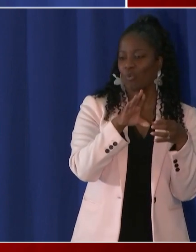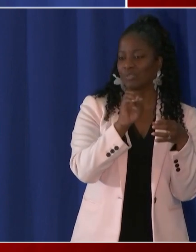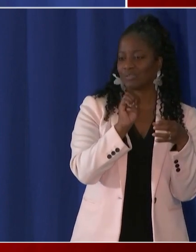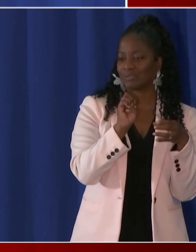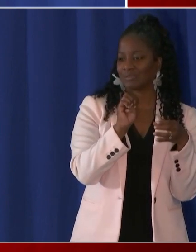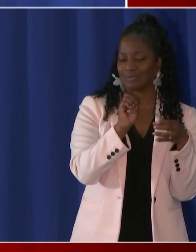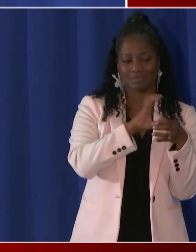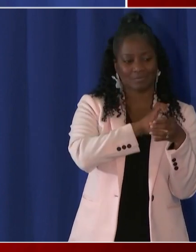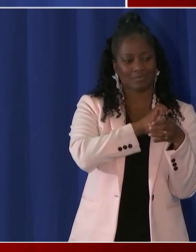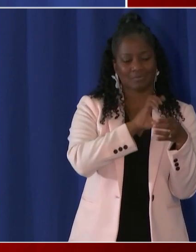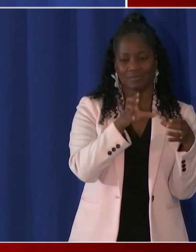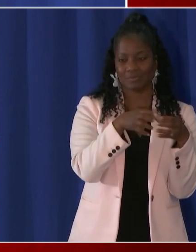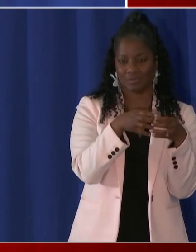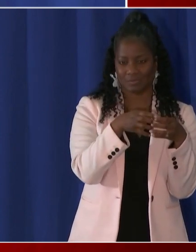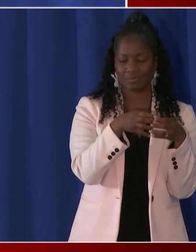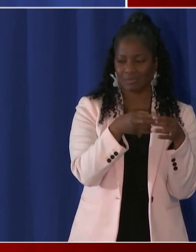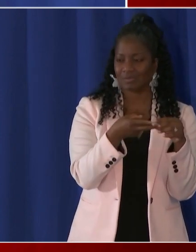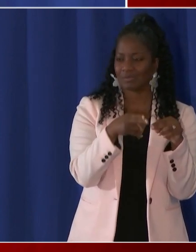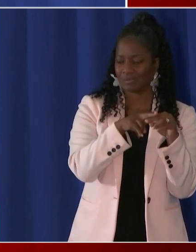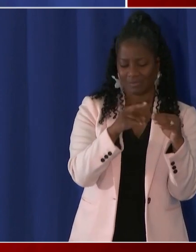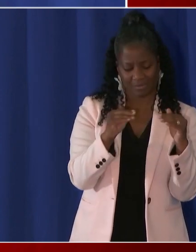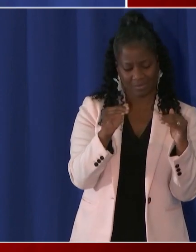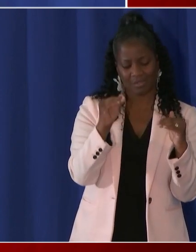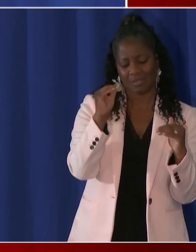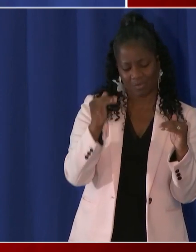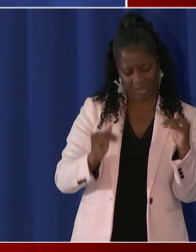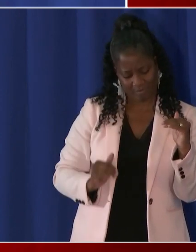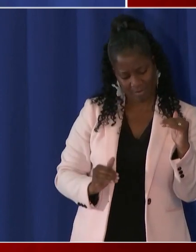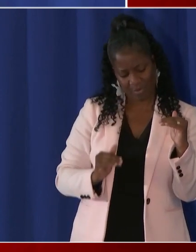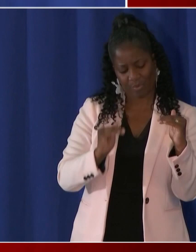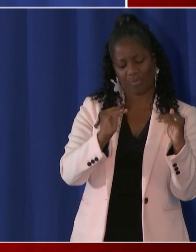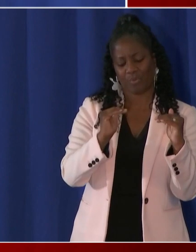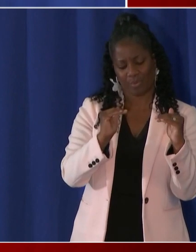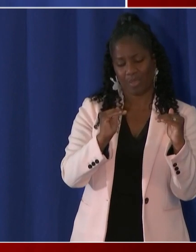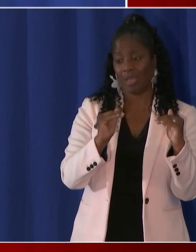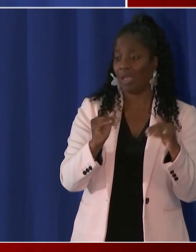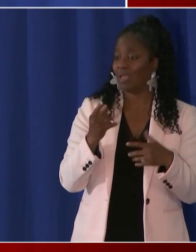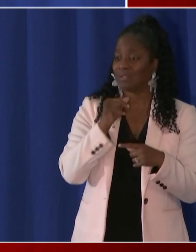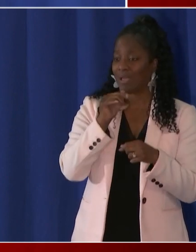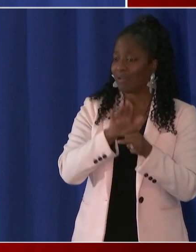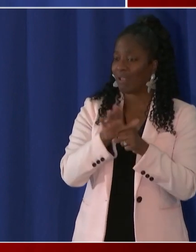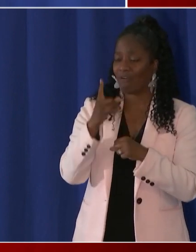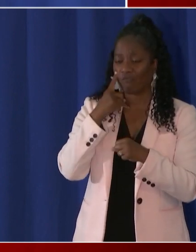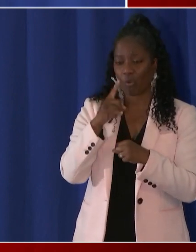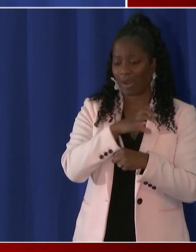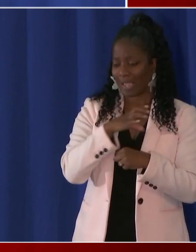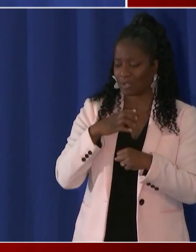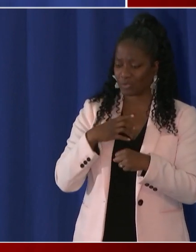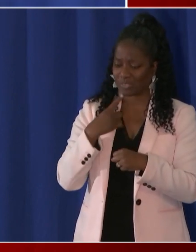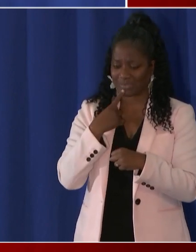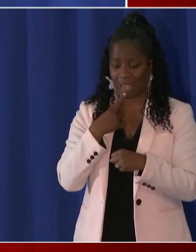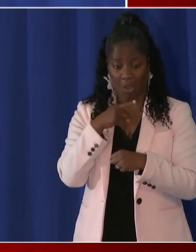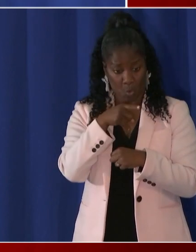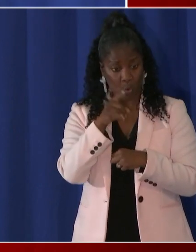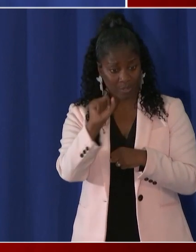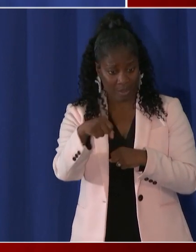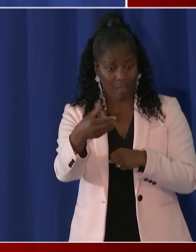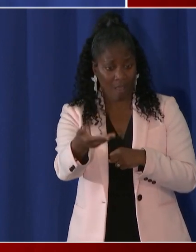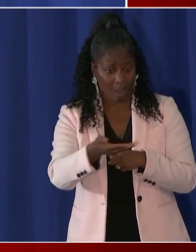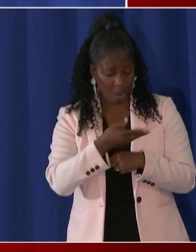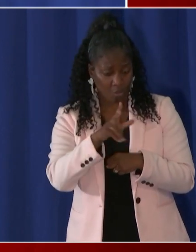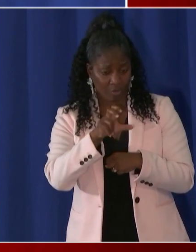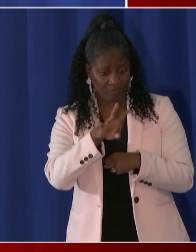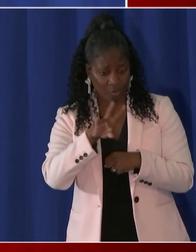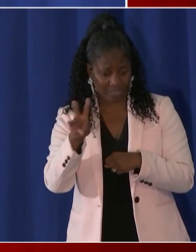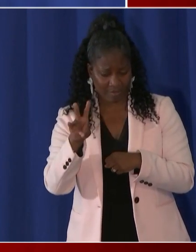We have to. And so it's not enough for the council to say, you can hire 347 officers, but